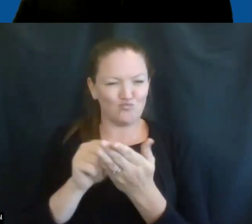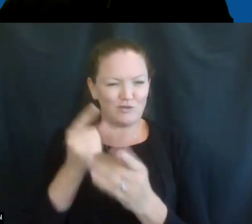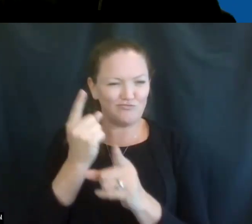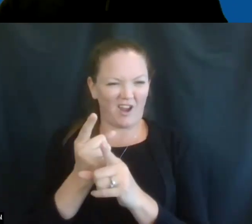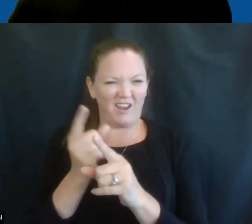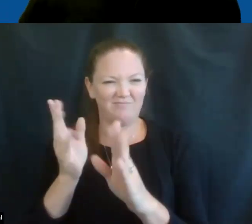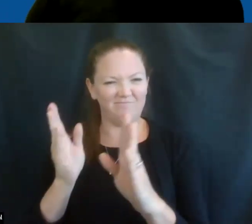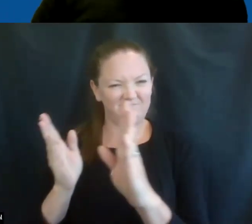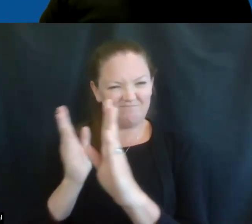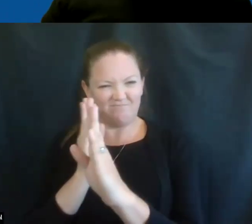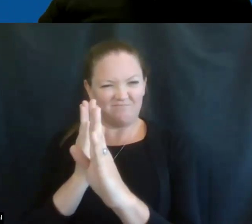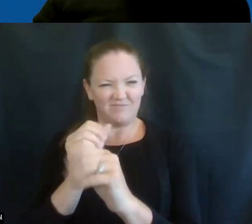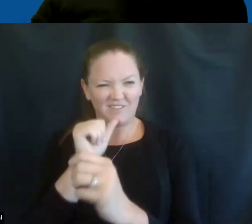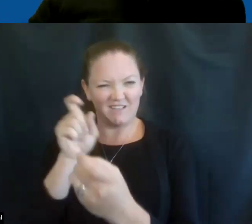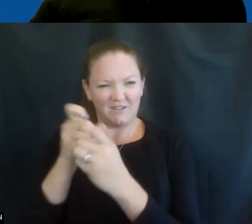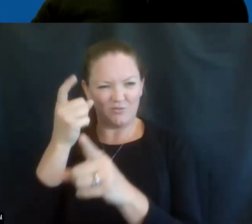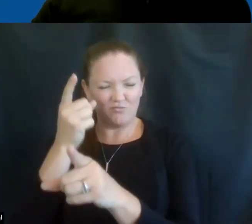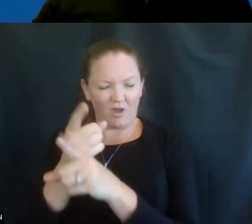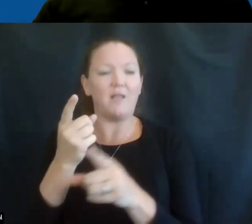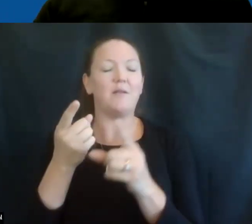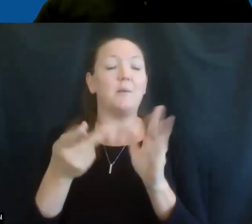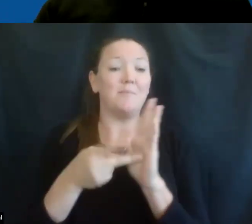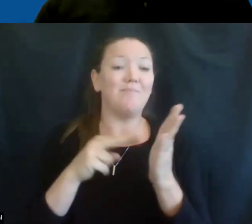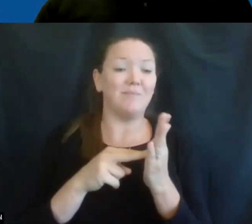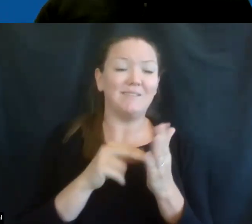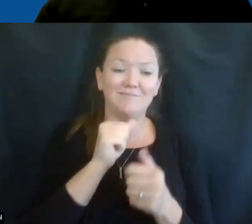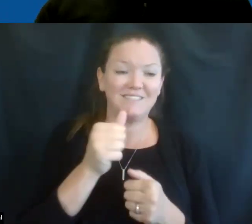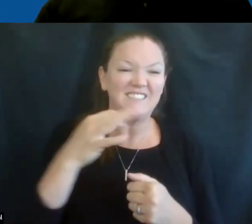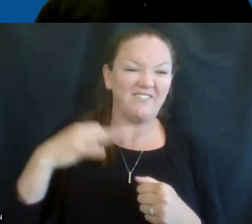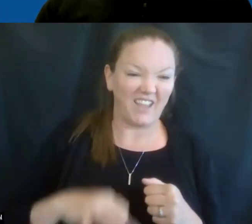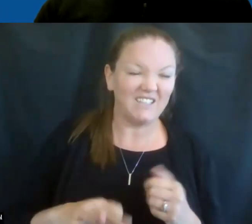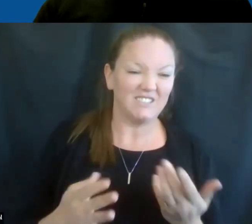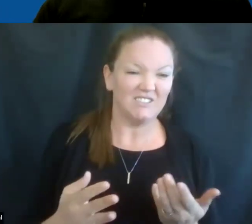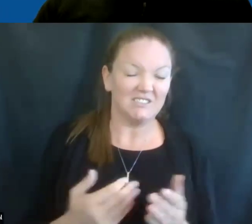could disadvantage a person. So really appreciate